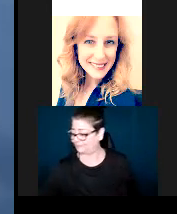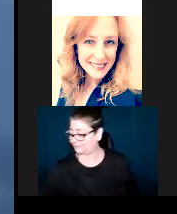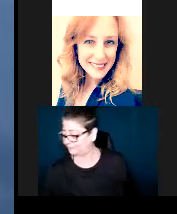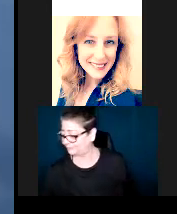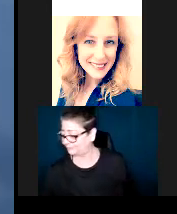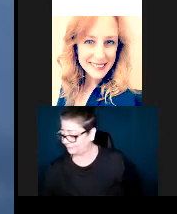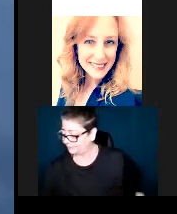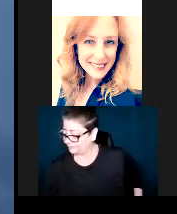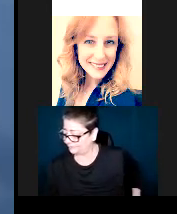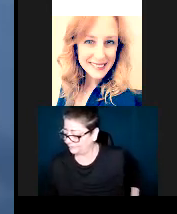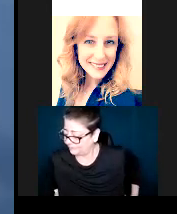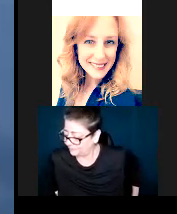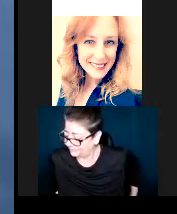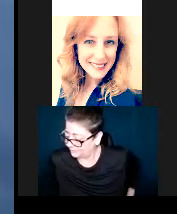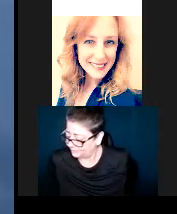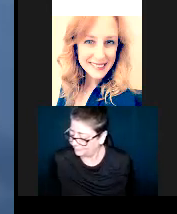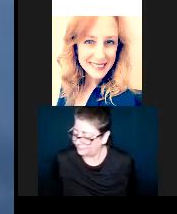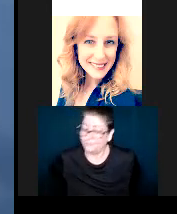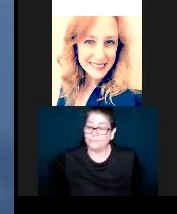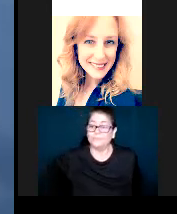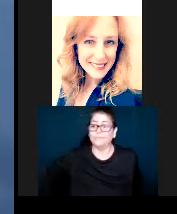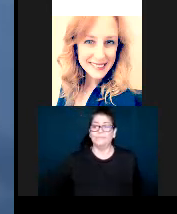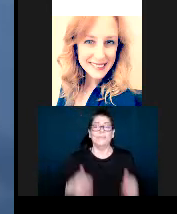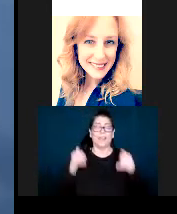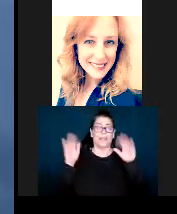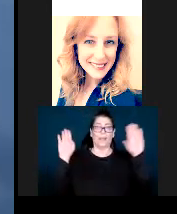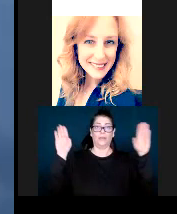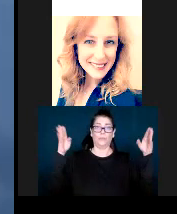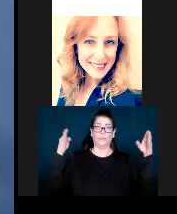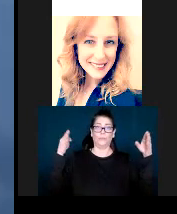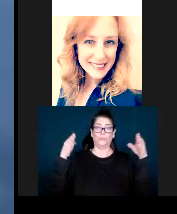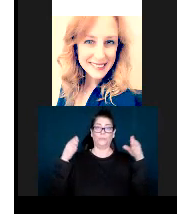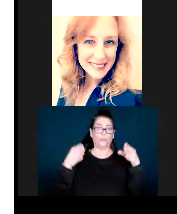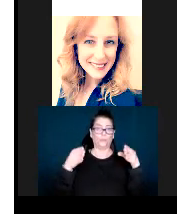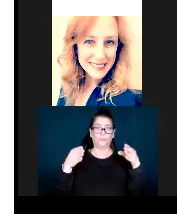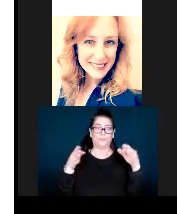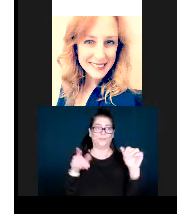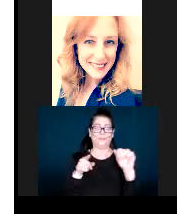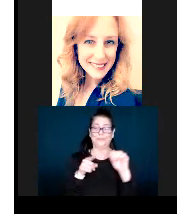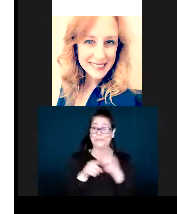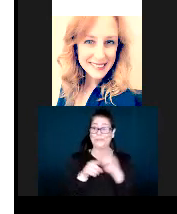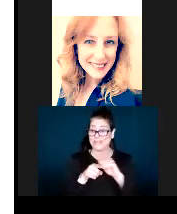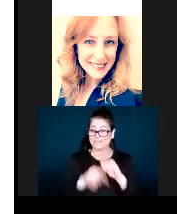And just bringing our focus to this training.